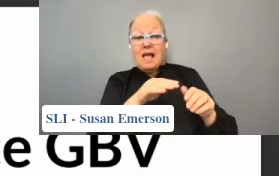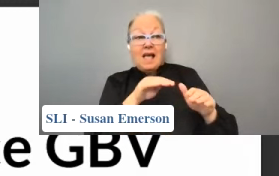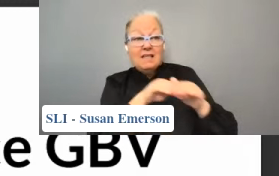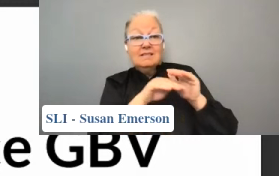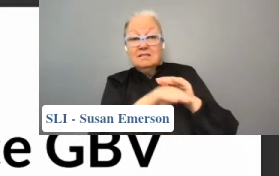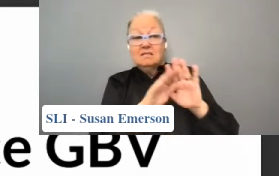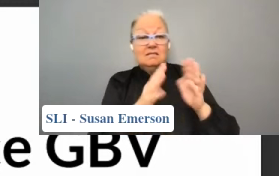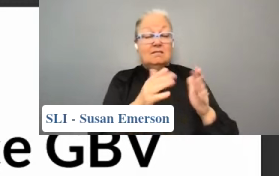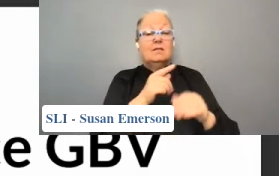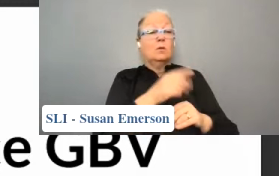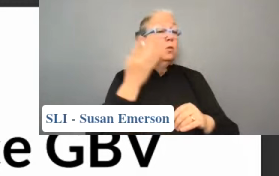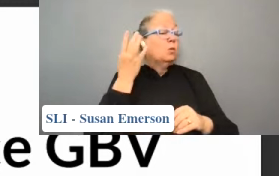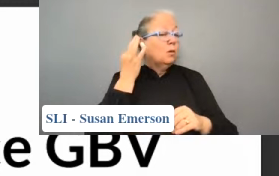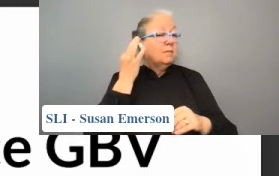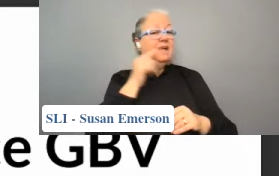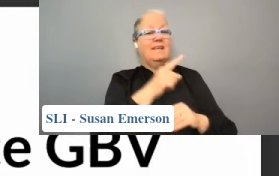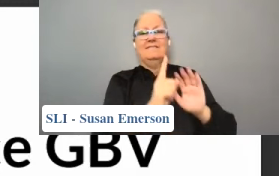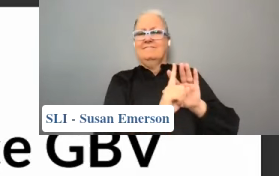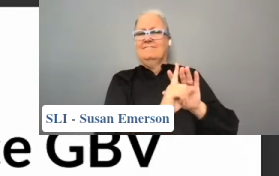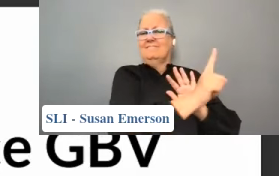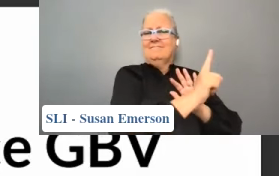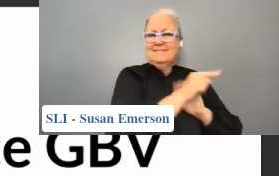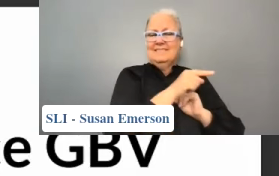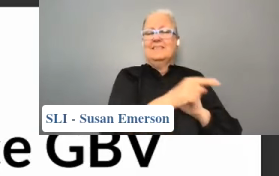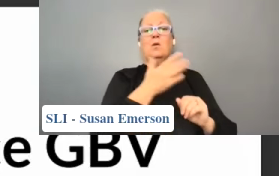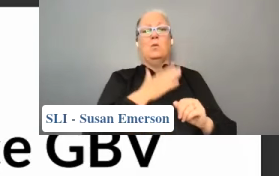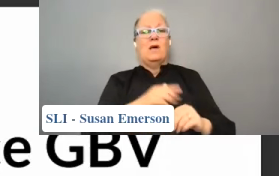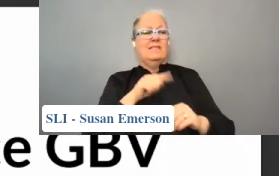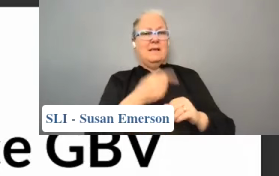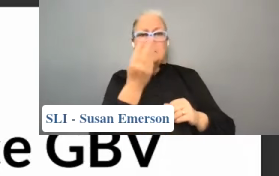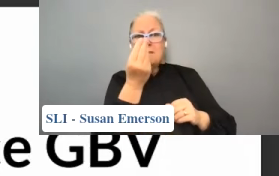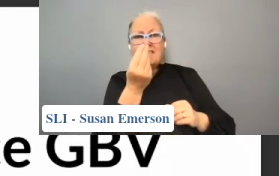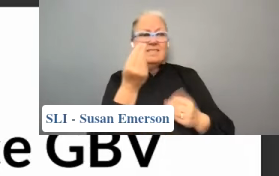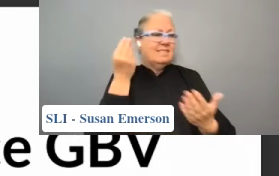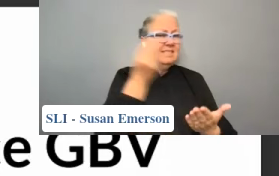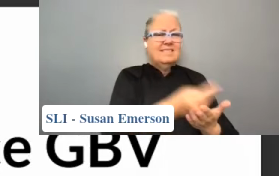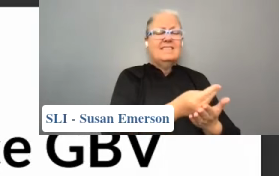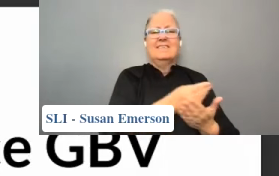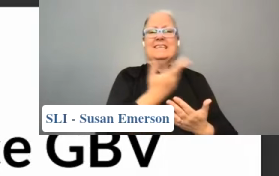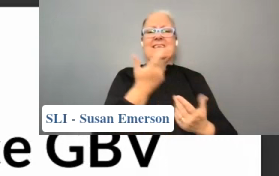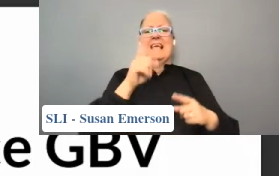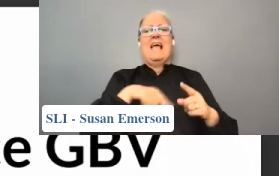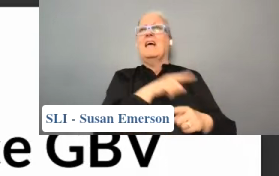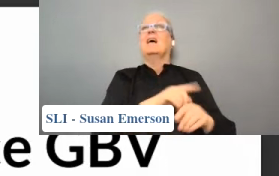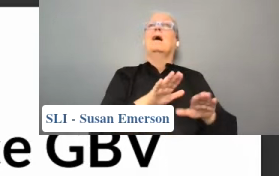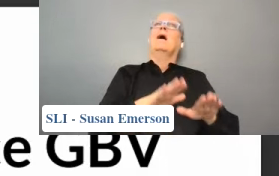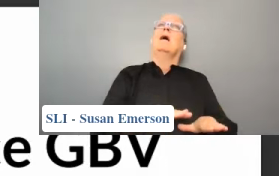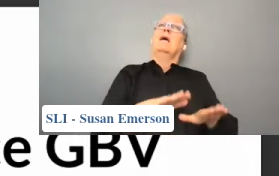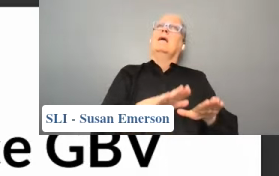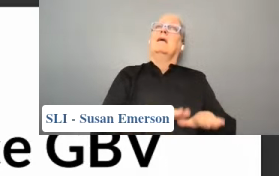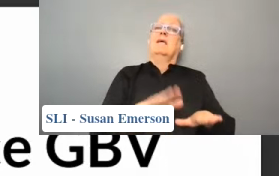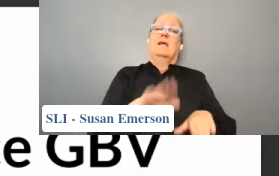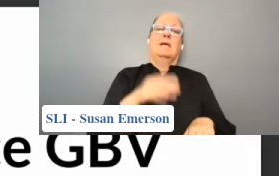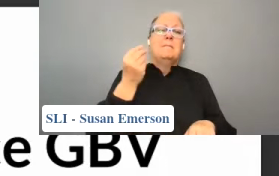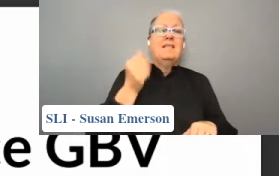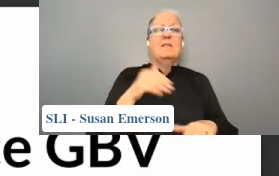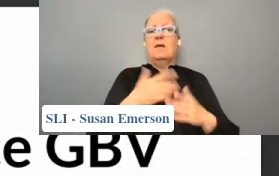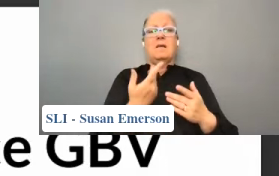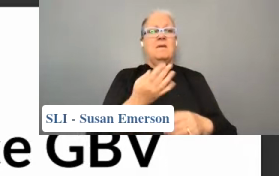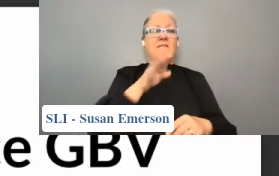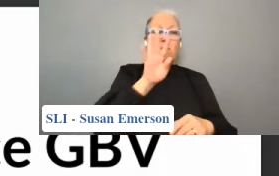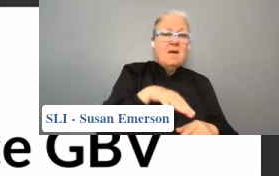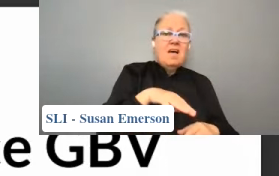woman is needing to leave a situation and needs those economic resources, it's not reasonable to have her wait, 4 months or 6 months